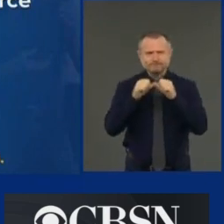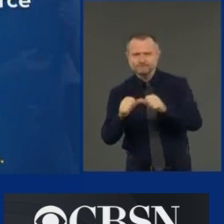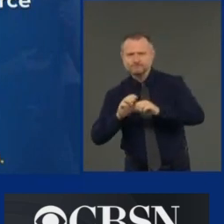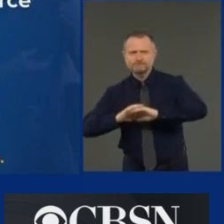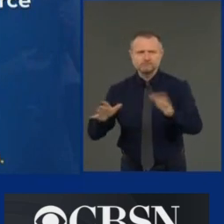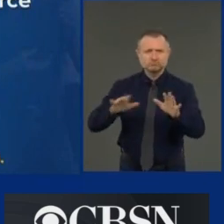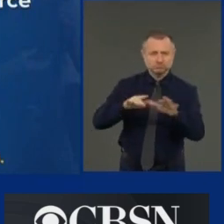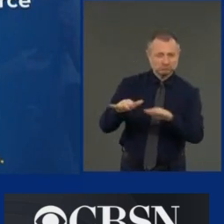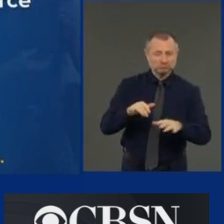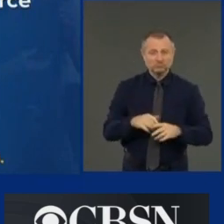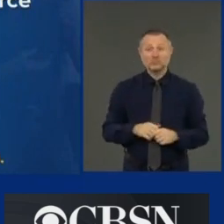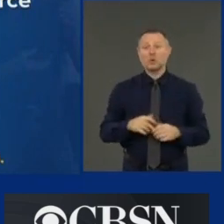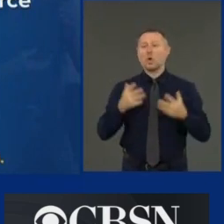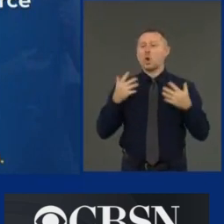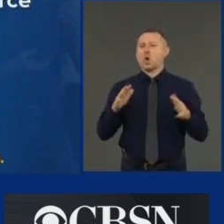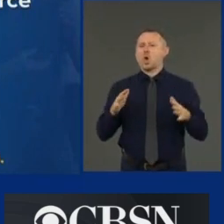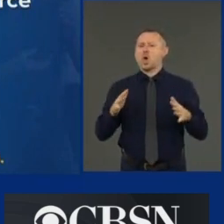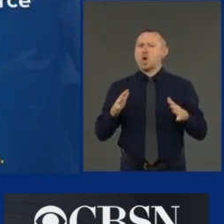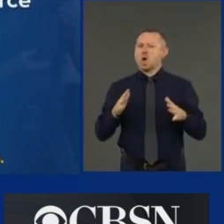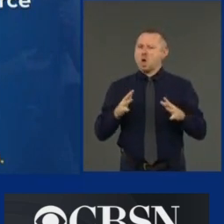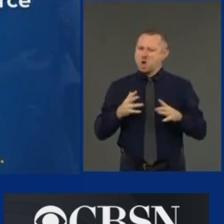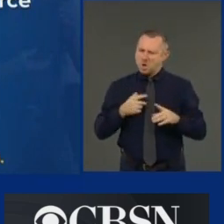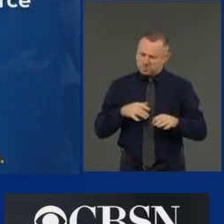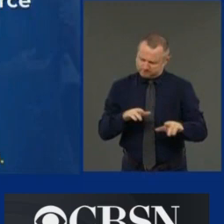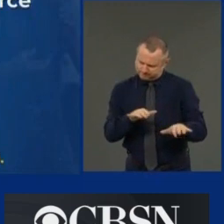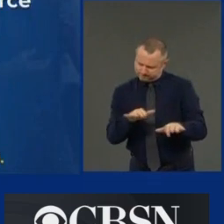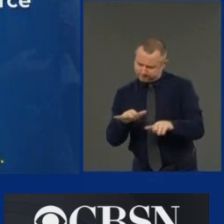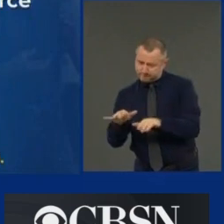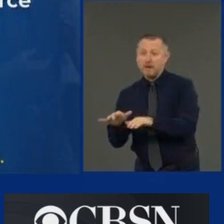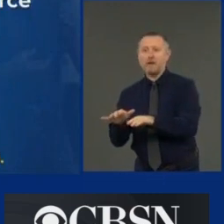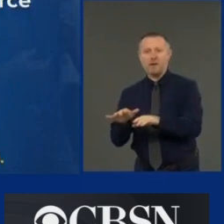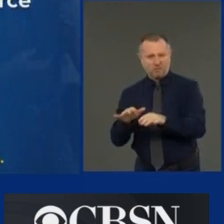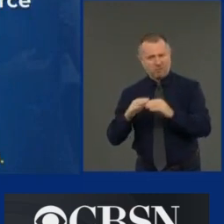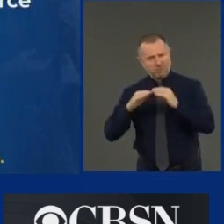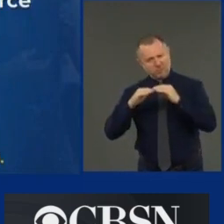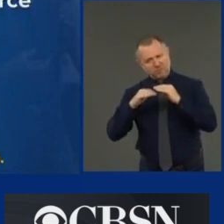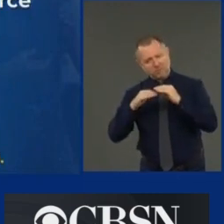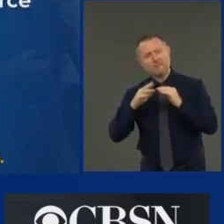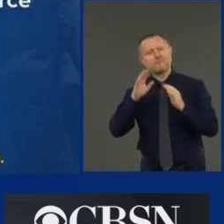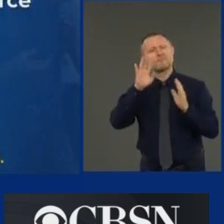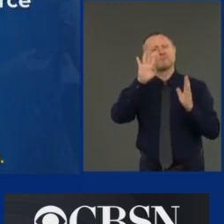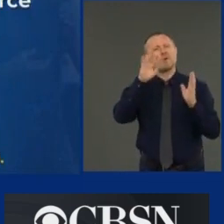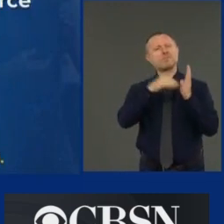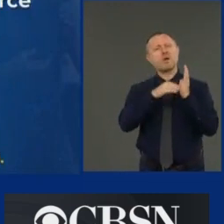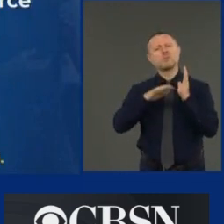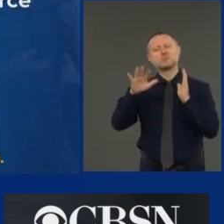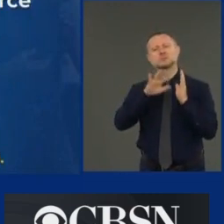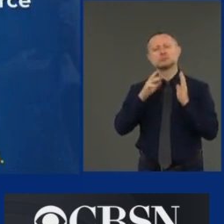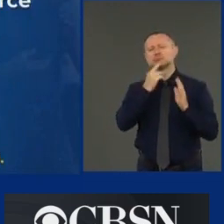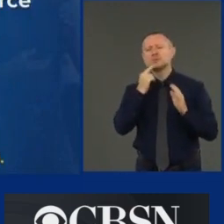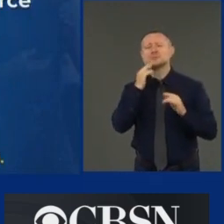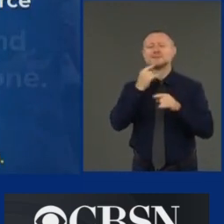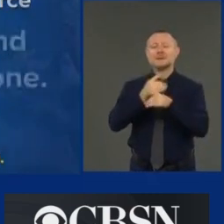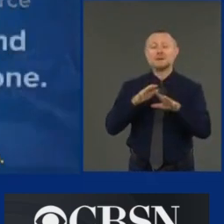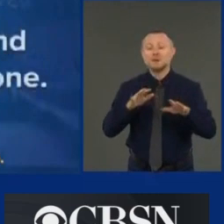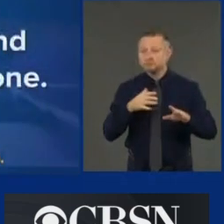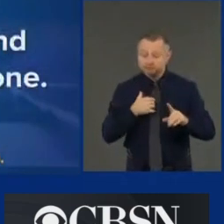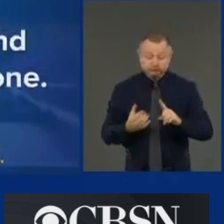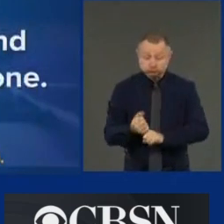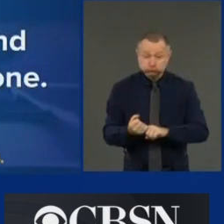under 4,000 establishments and 34 additional